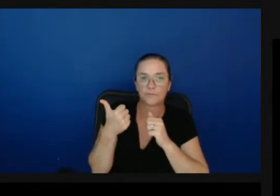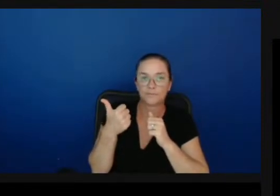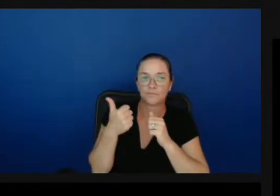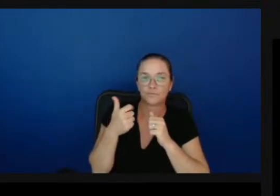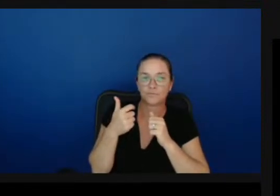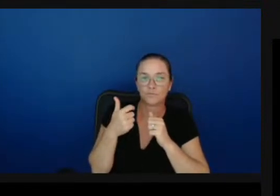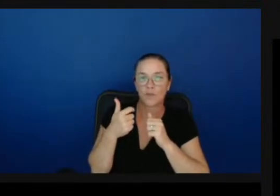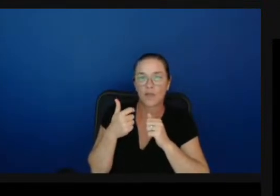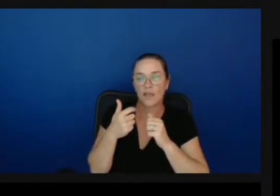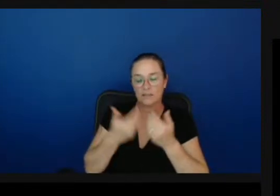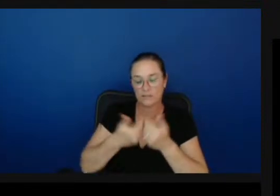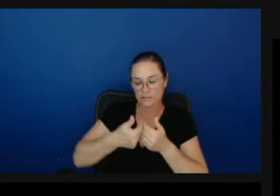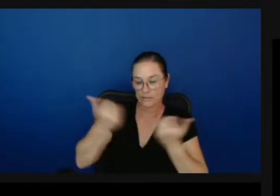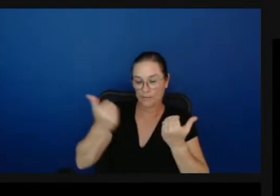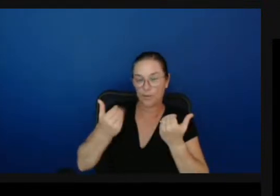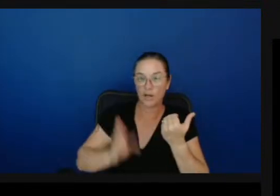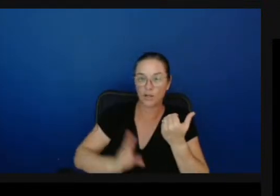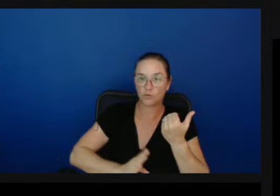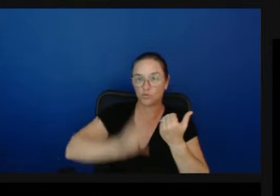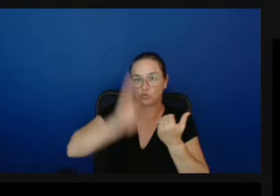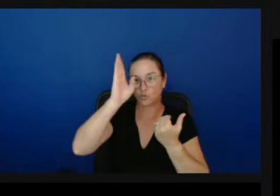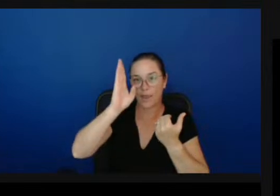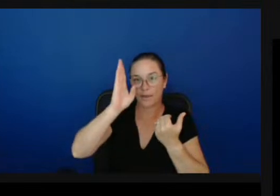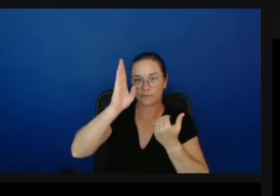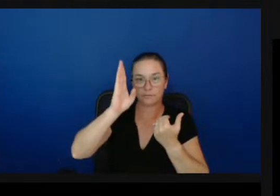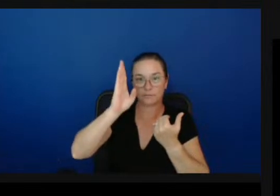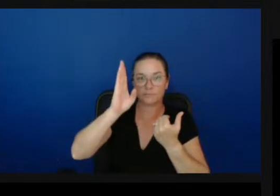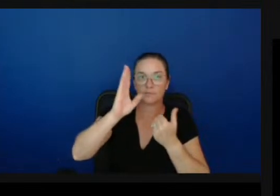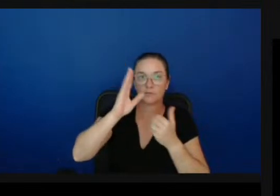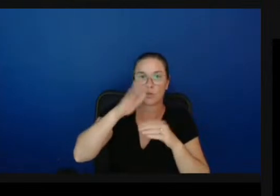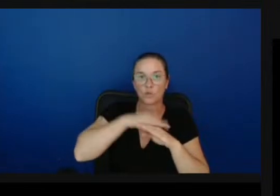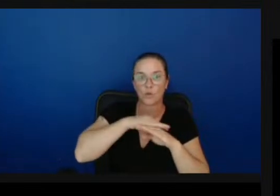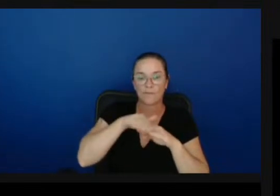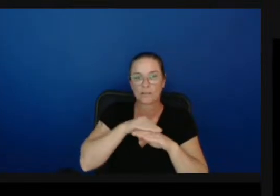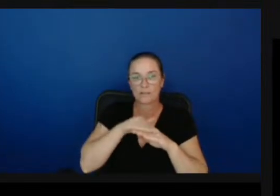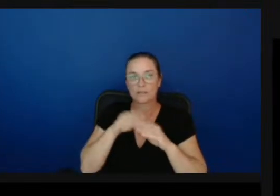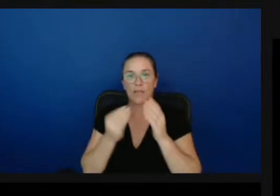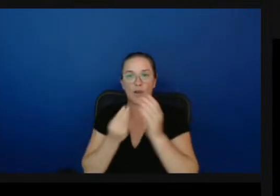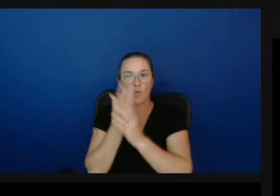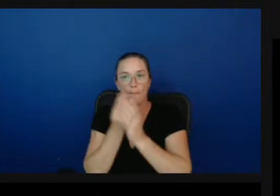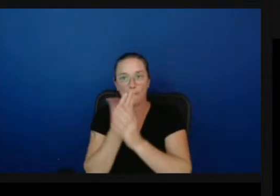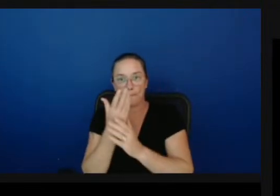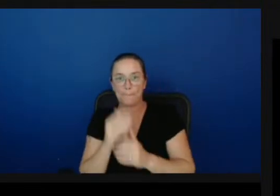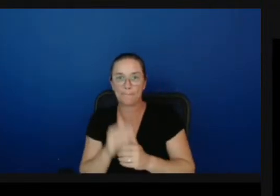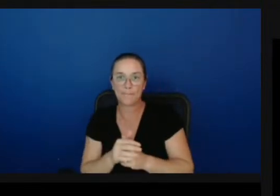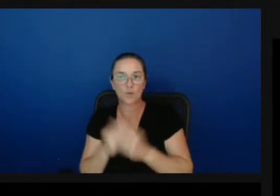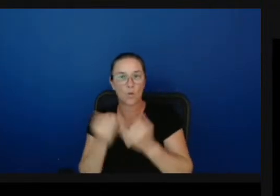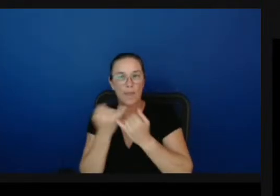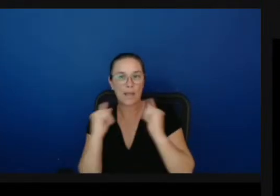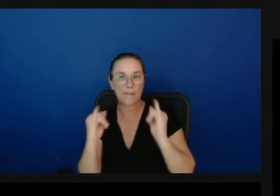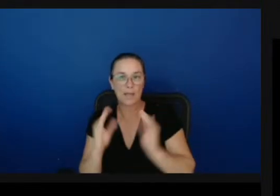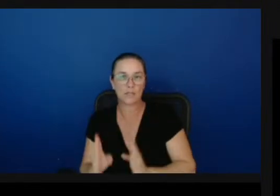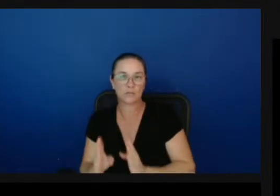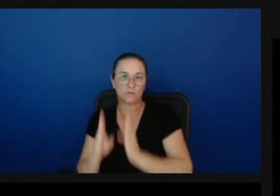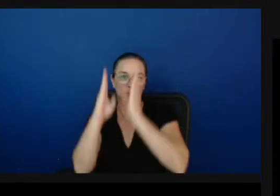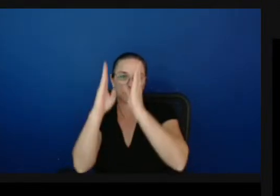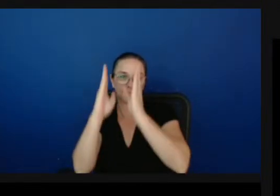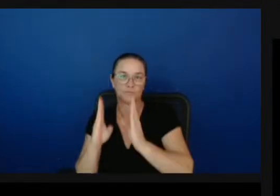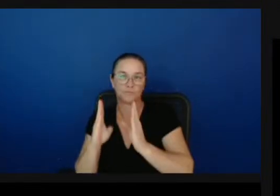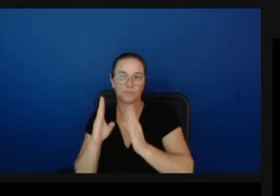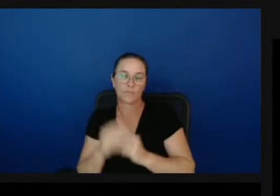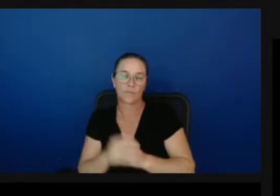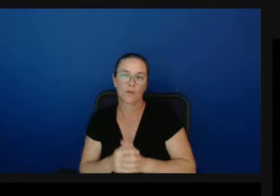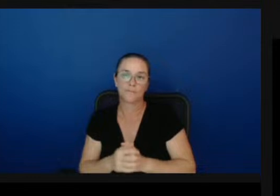bypasses everything, comes up to the surface, and erupts at Kilauea. Totally independent pathway or strand to come up